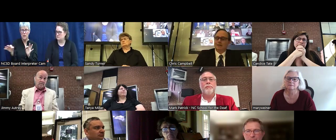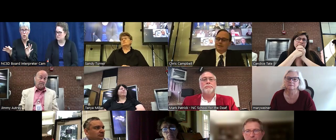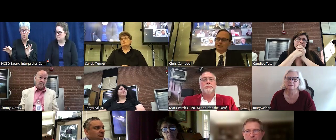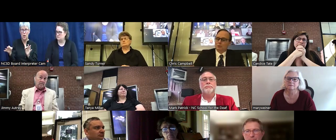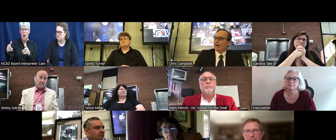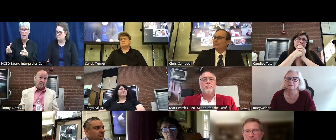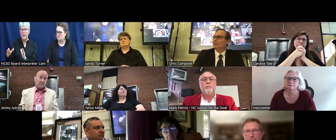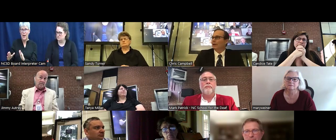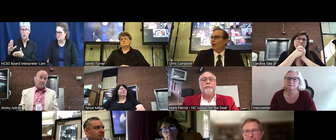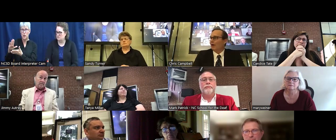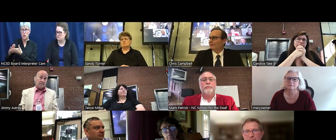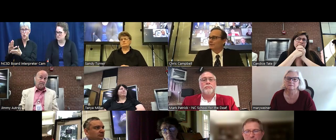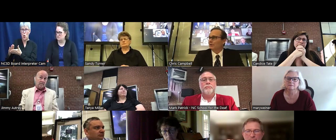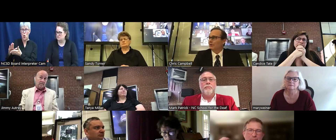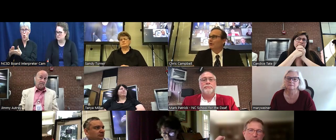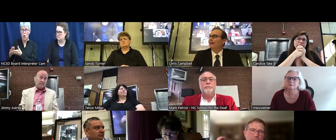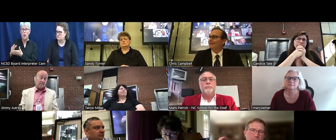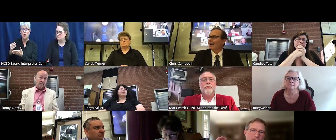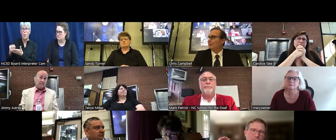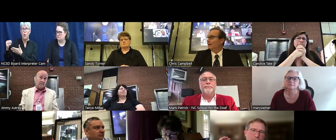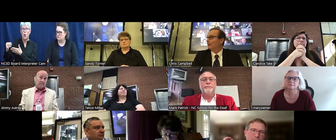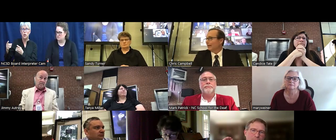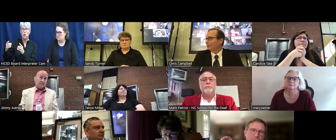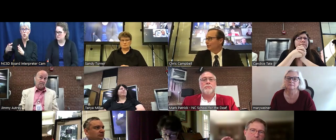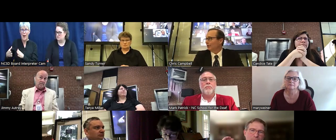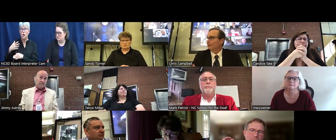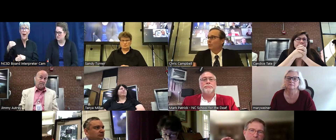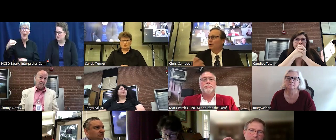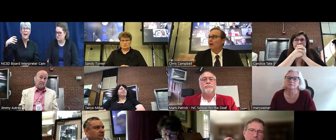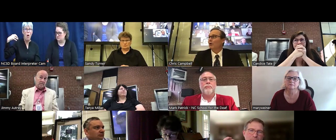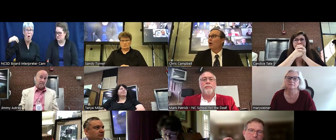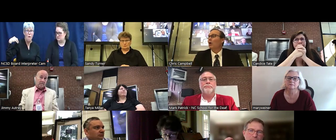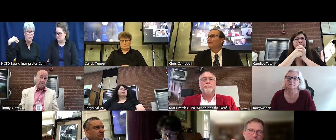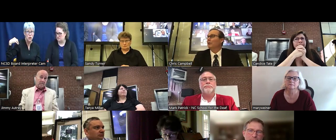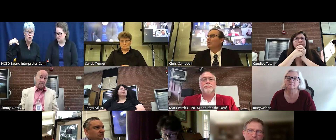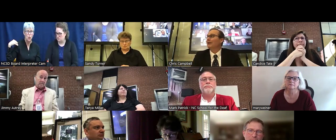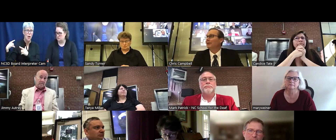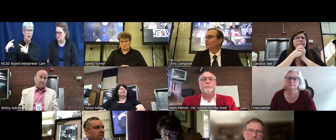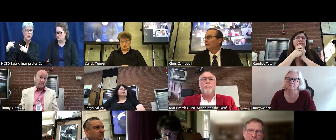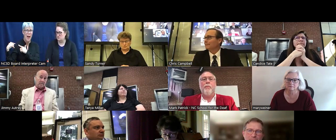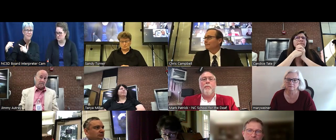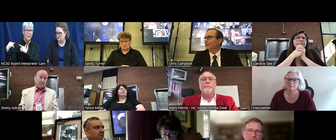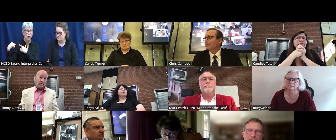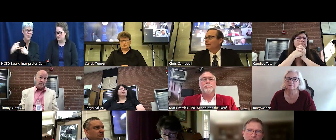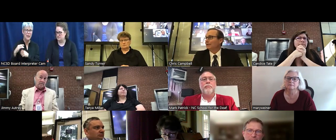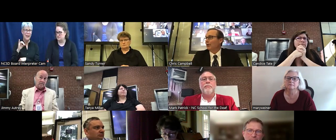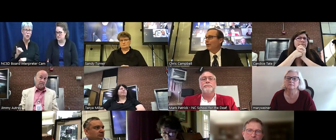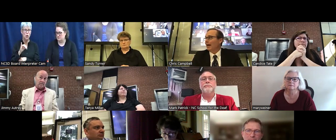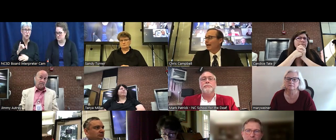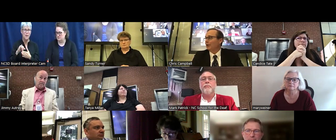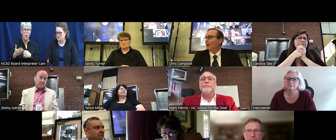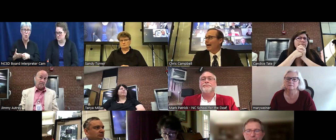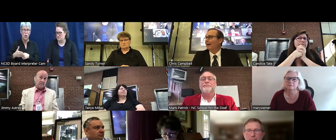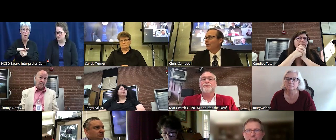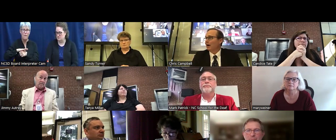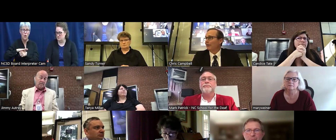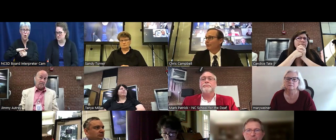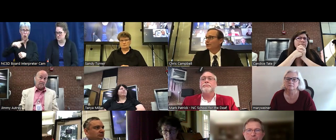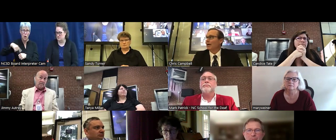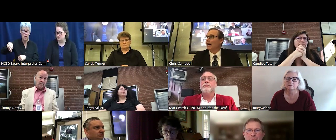purchase director and officer liability insurance that will cover all of you individually. So that you